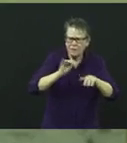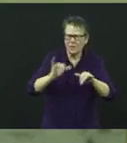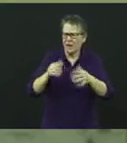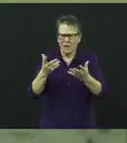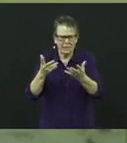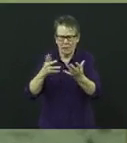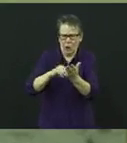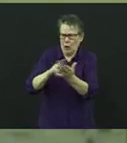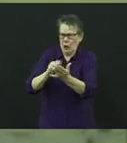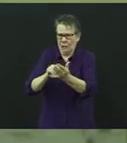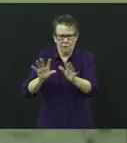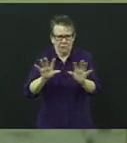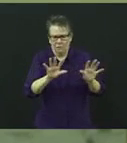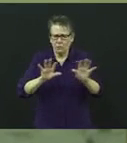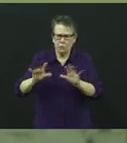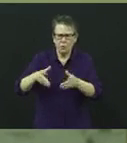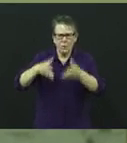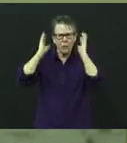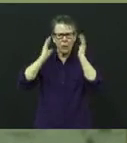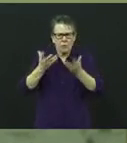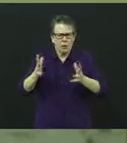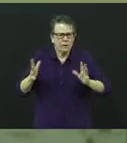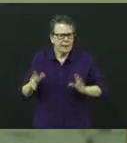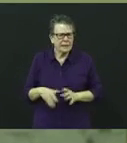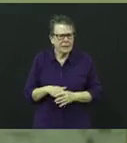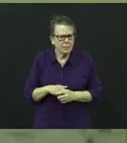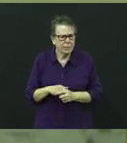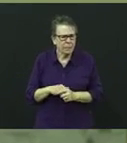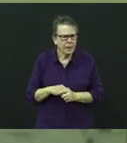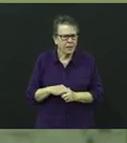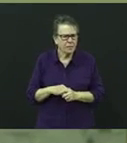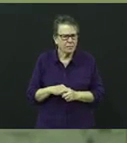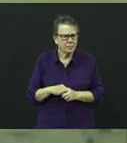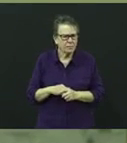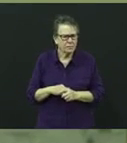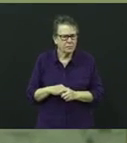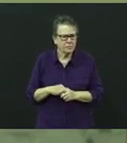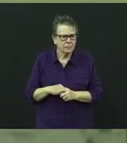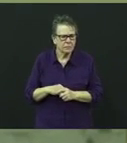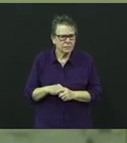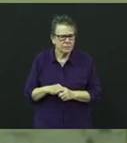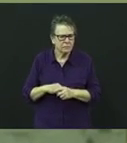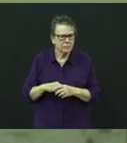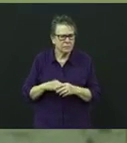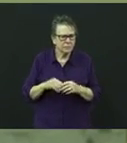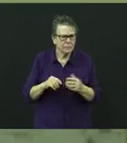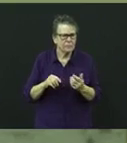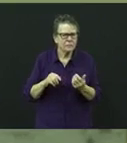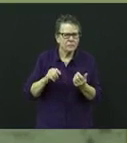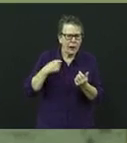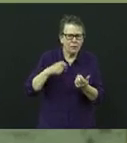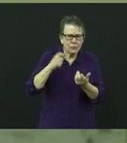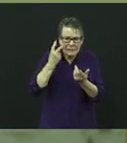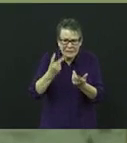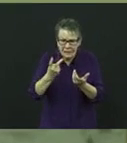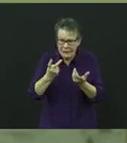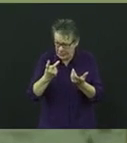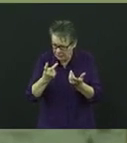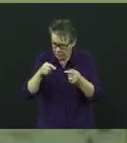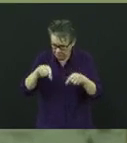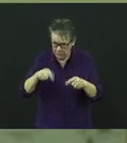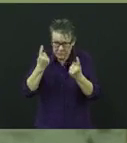maintaining the flow. And at this point, unfortunately, I really can't say any better than that, besides so we have to wait and see. And we are too early, because as has